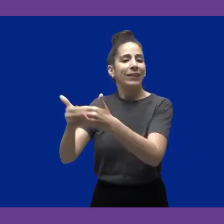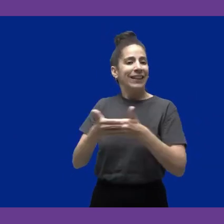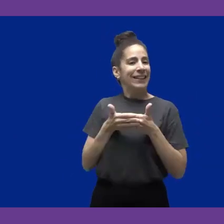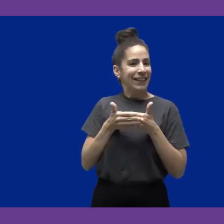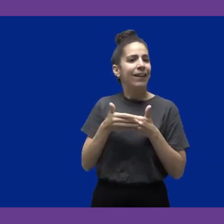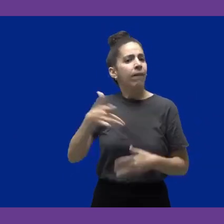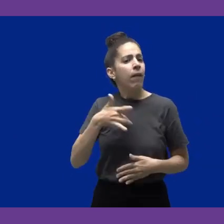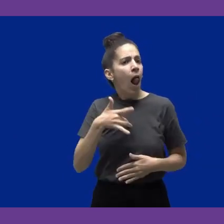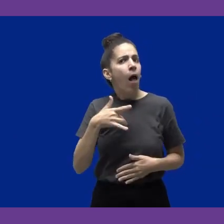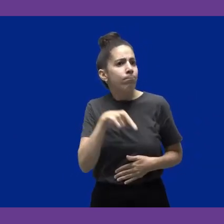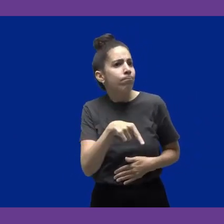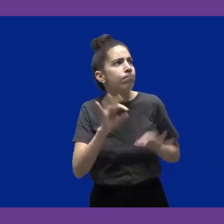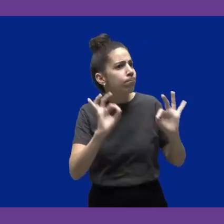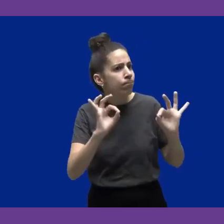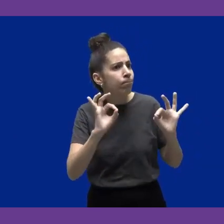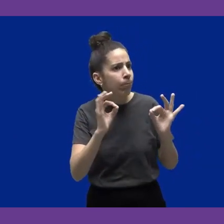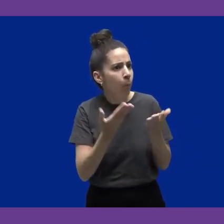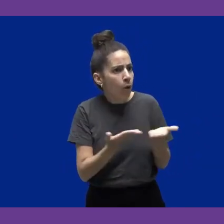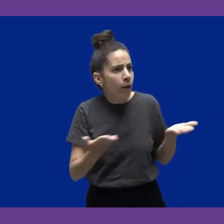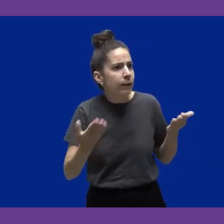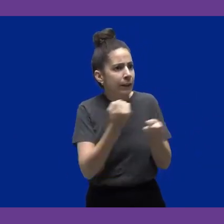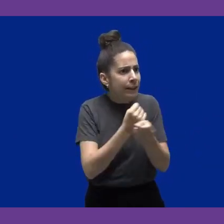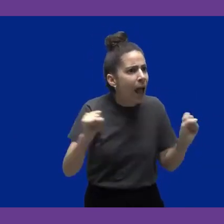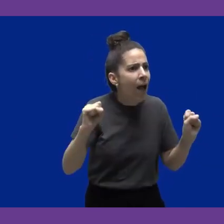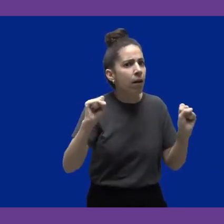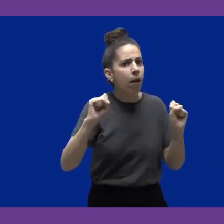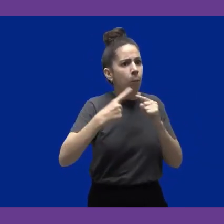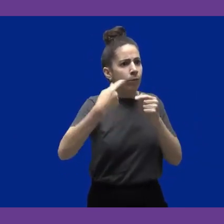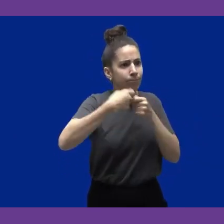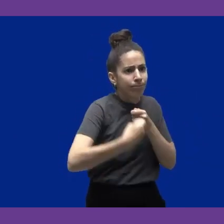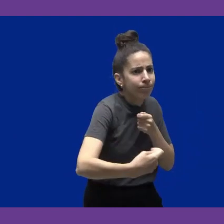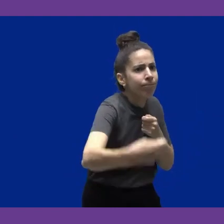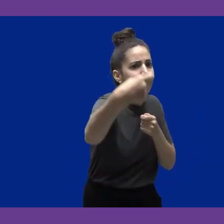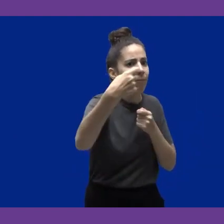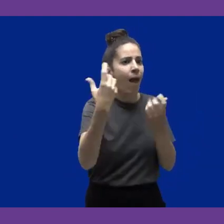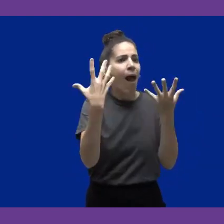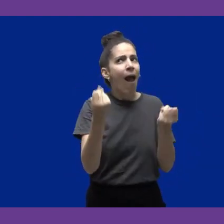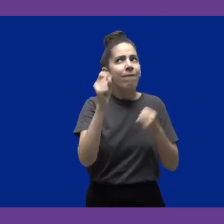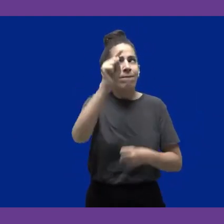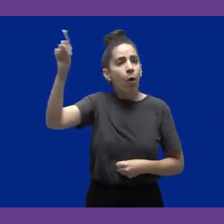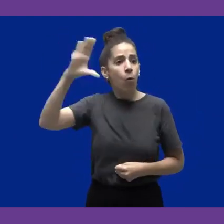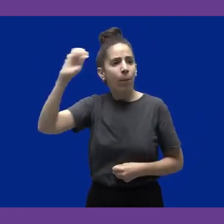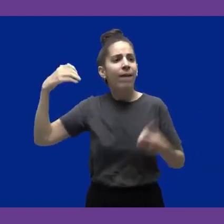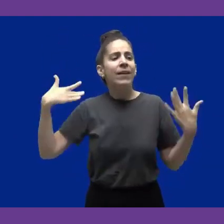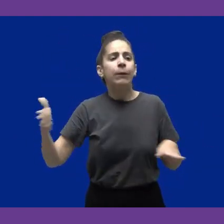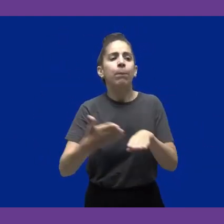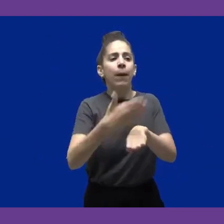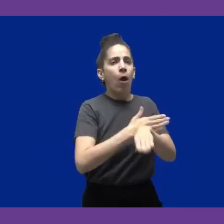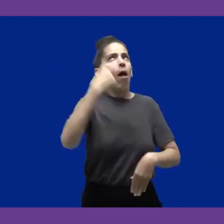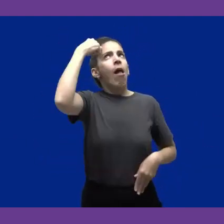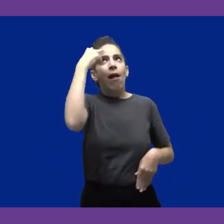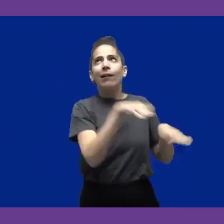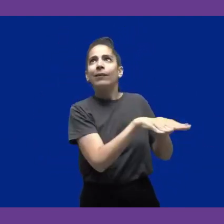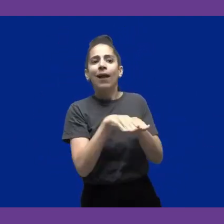usually have an extensive use of standards. But besides, there's a very strong link between legislation and standards, and